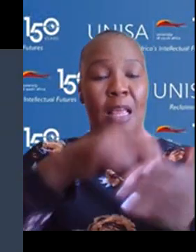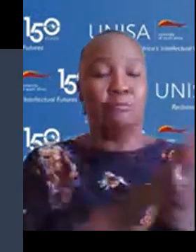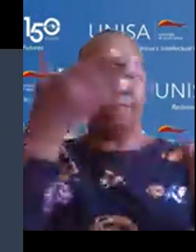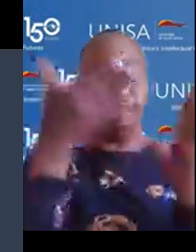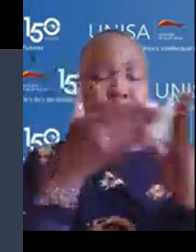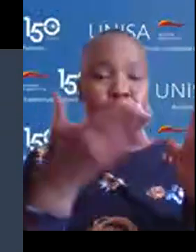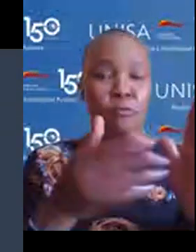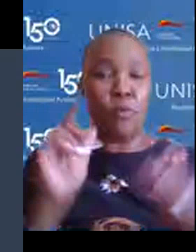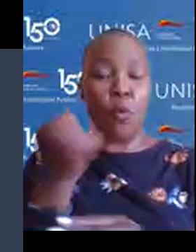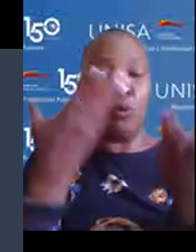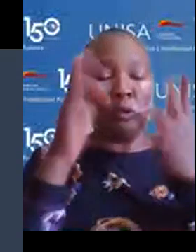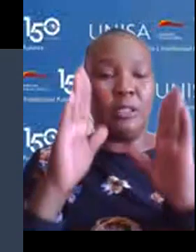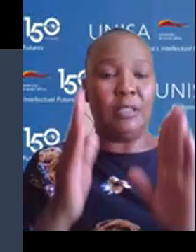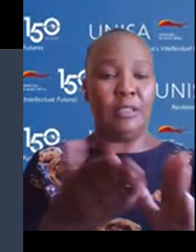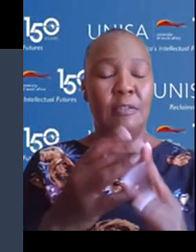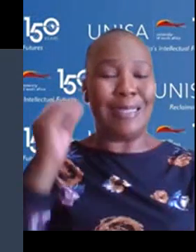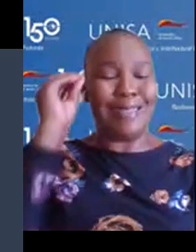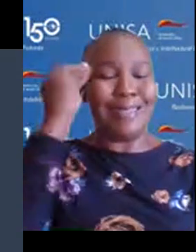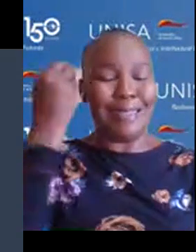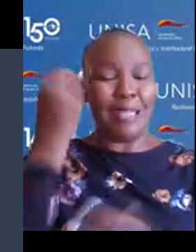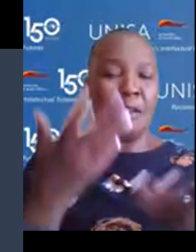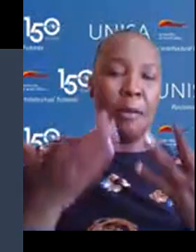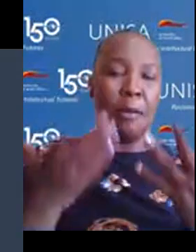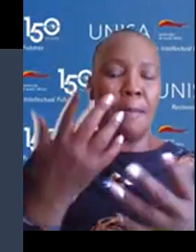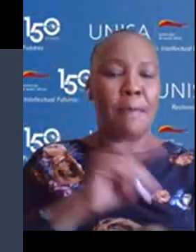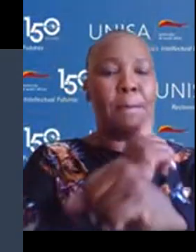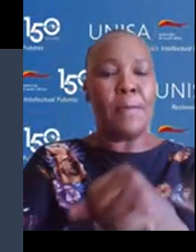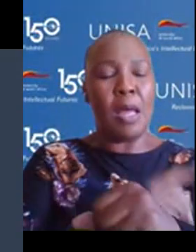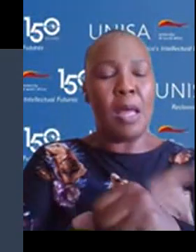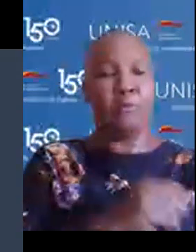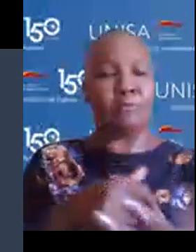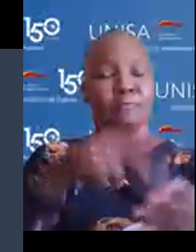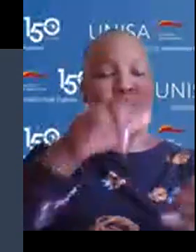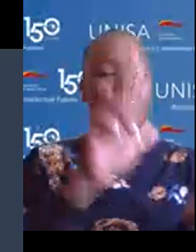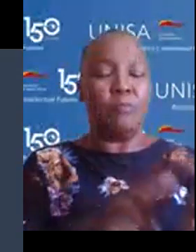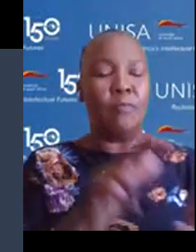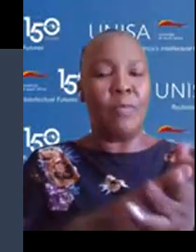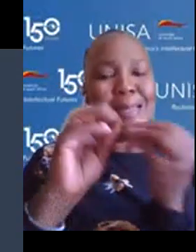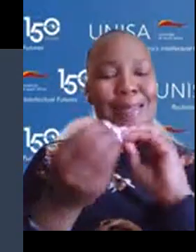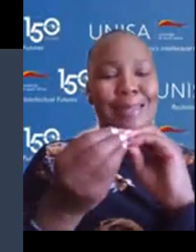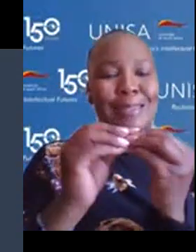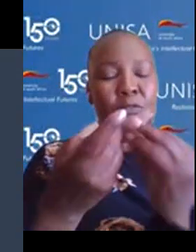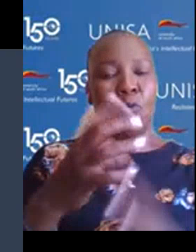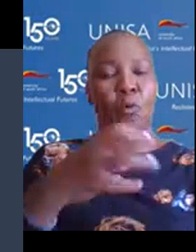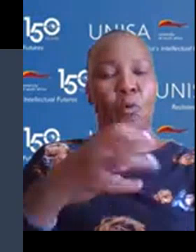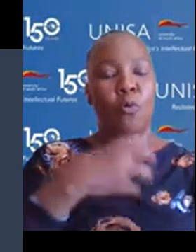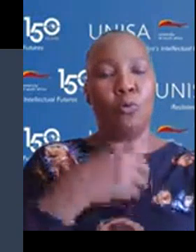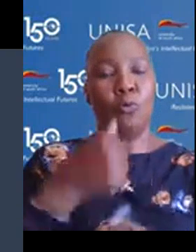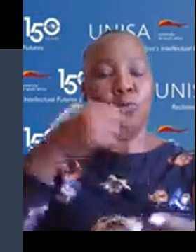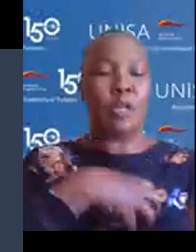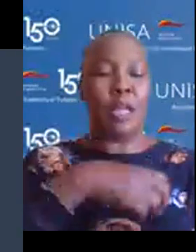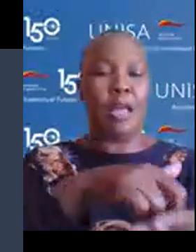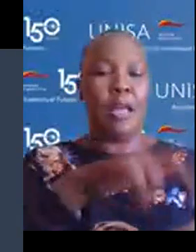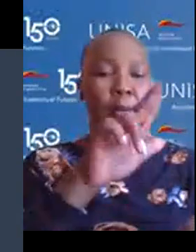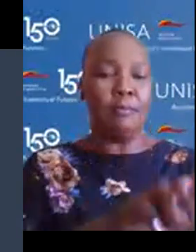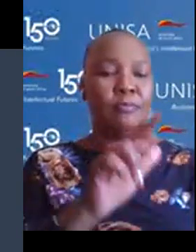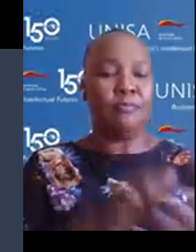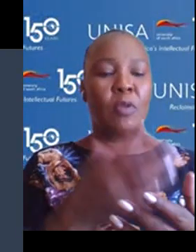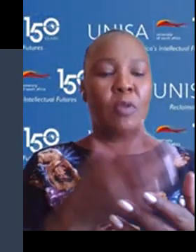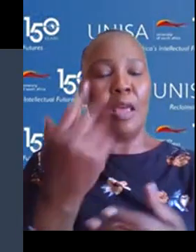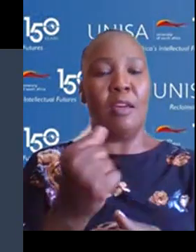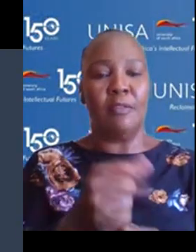students as well. So if you're interested, for instance, in Power Apps to create your own apps, you can definitely go have